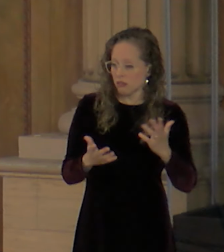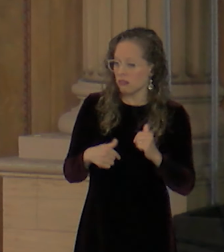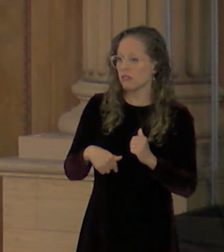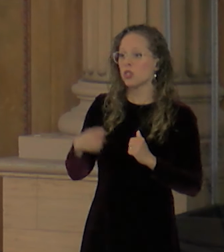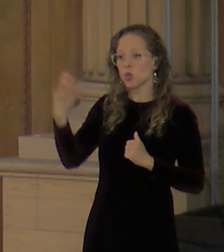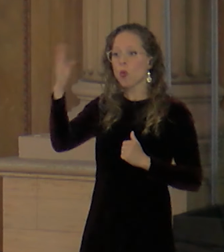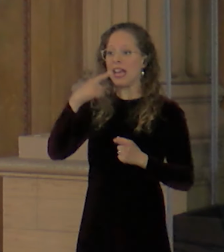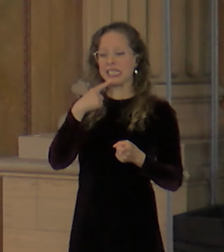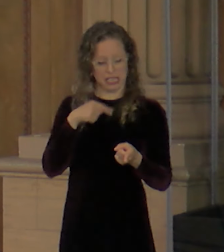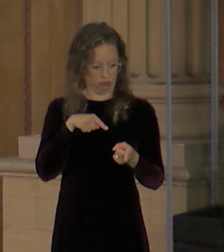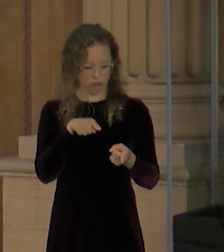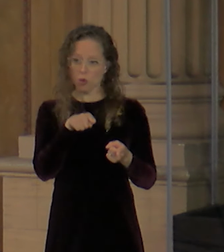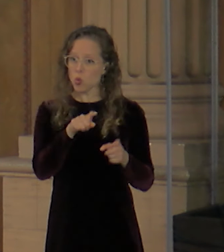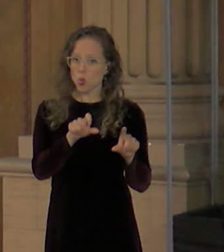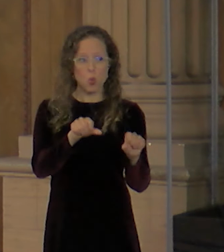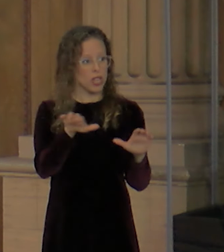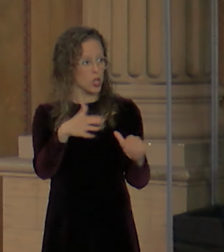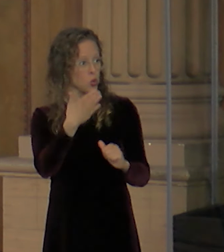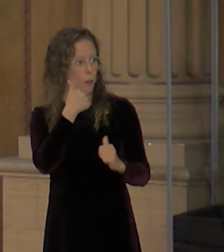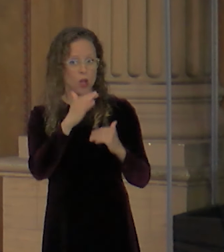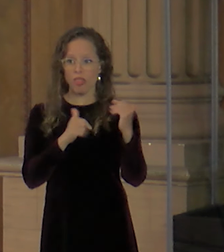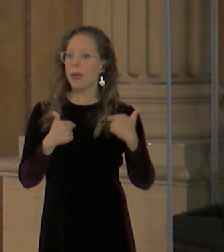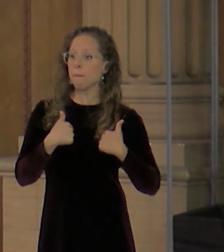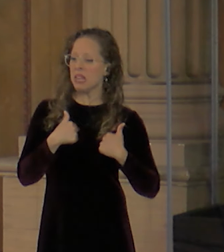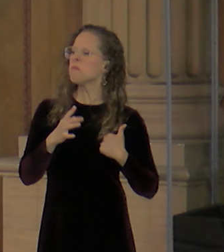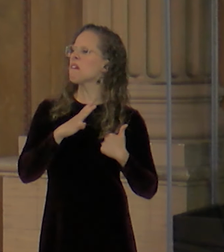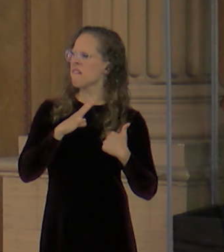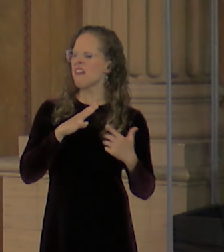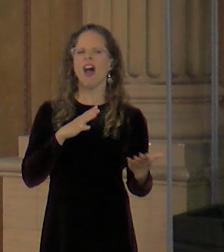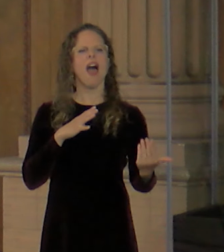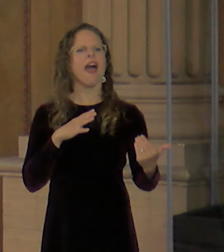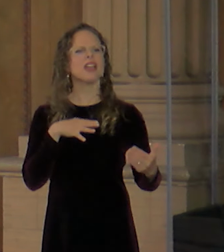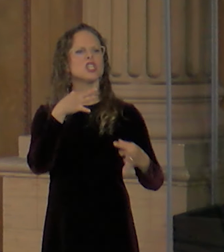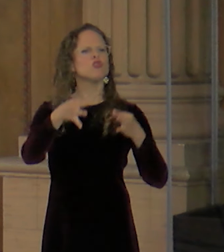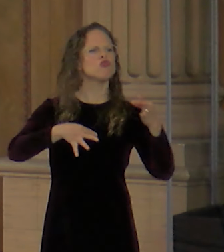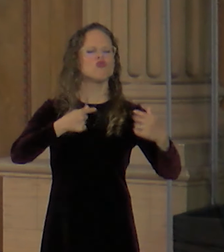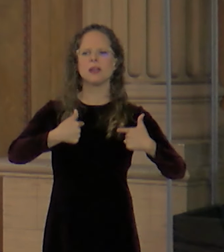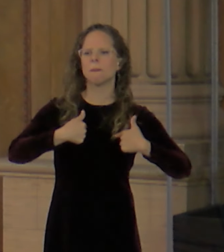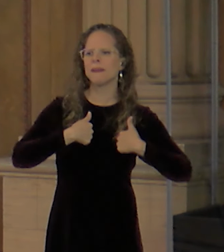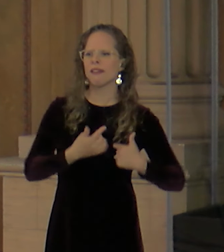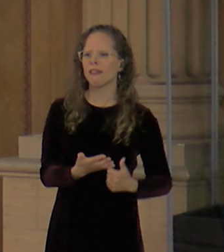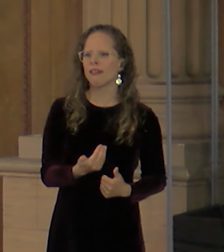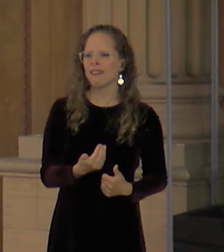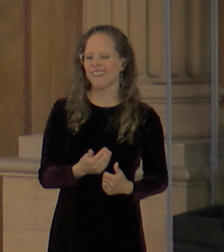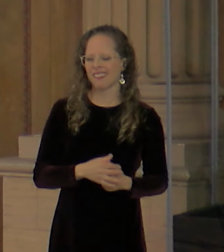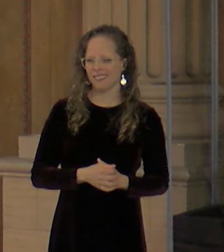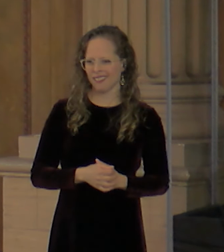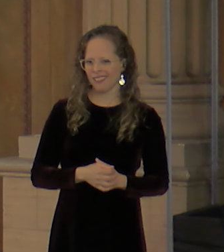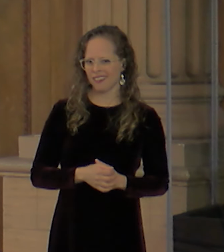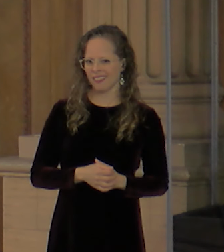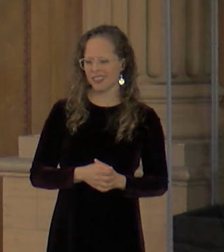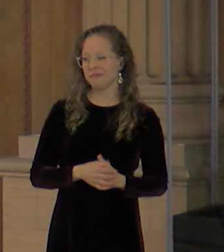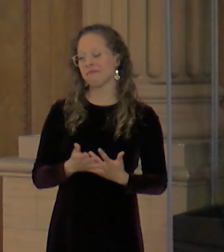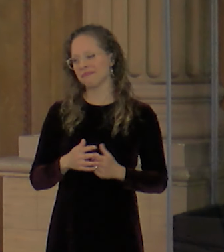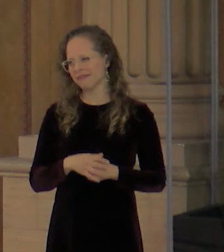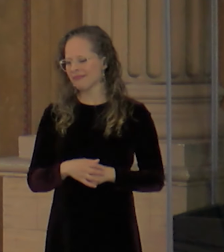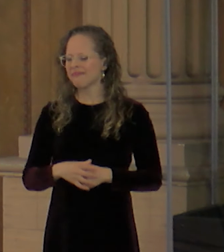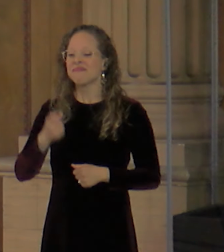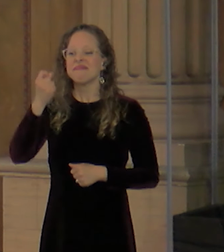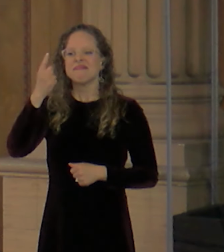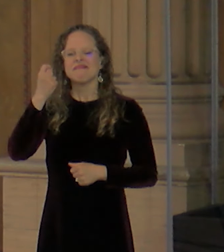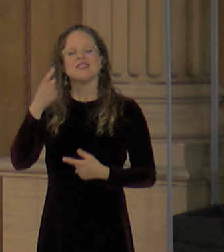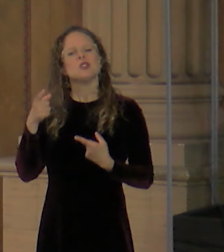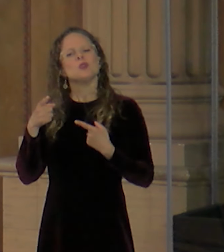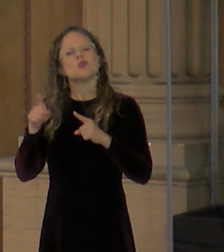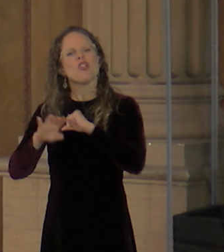can, then you can instruct me on how to do justice. I spend Sunday afternoons in the